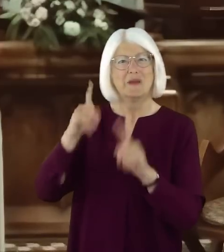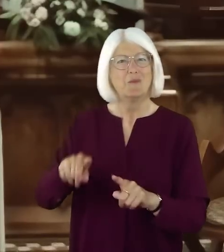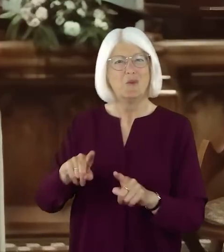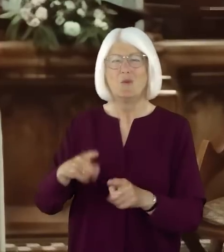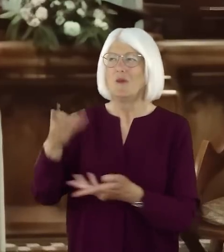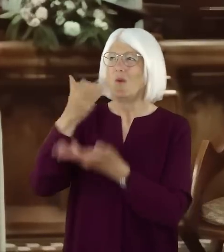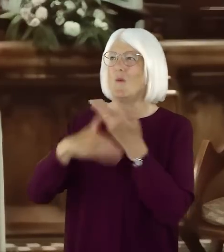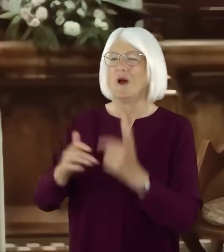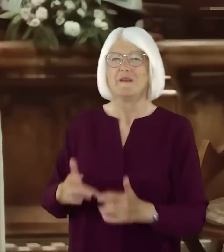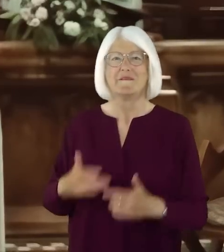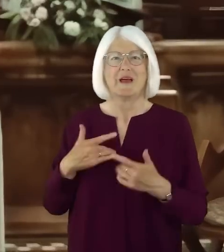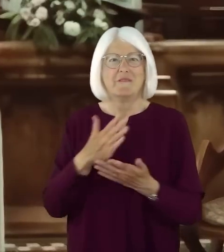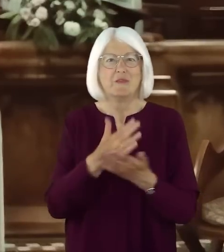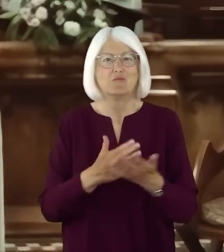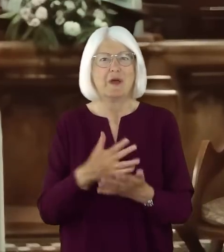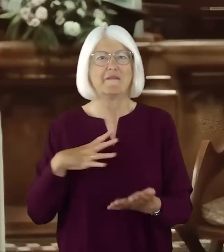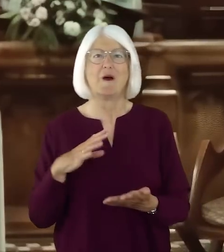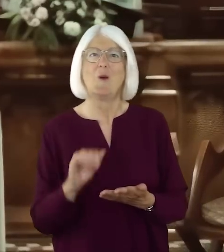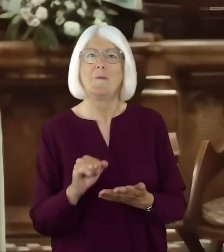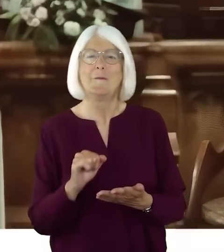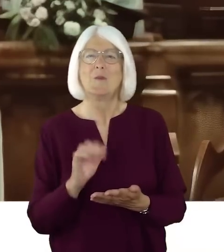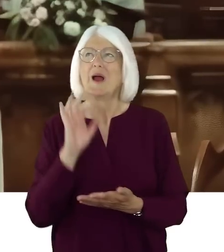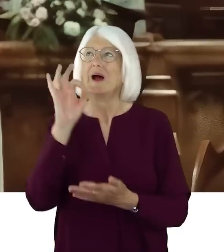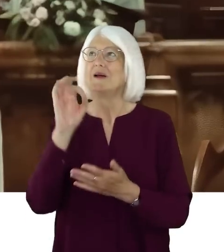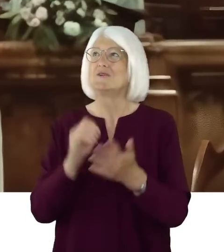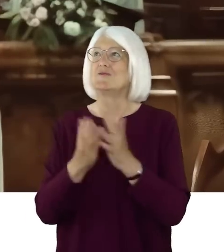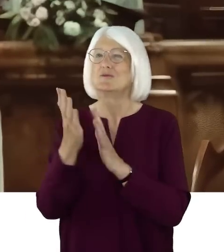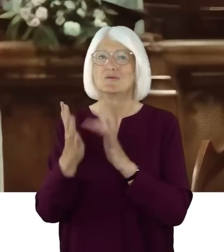And the bread of heaven. We ask this through Christ